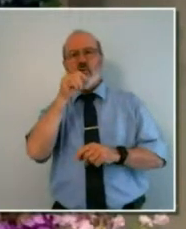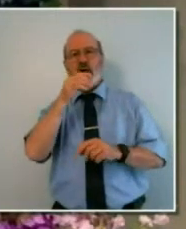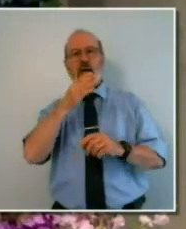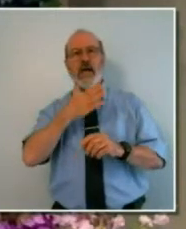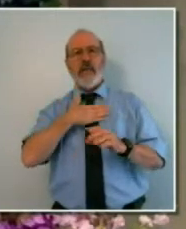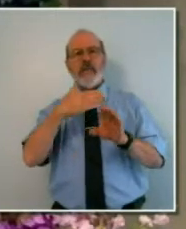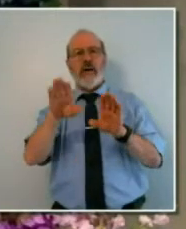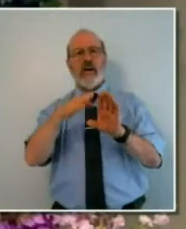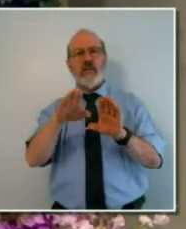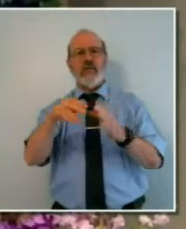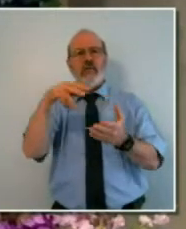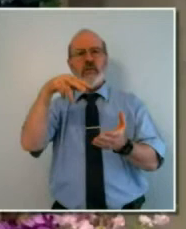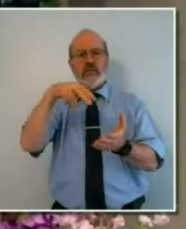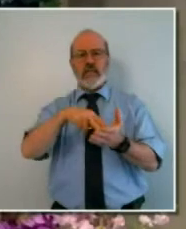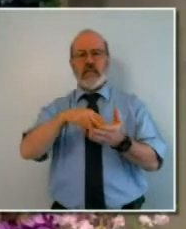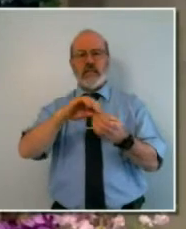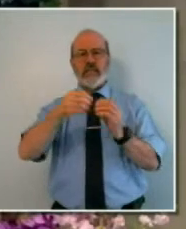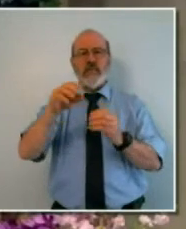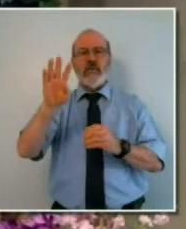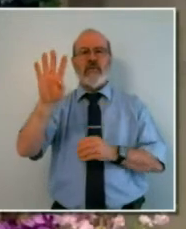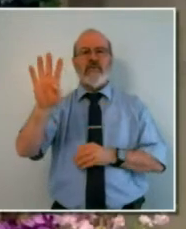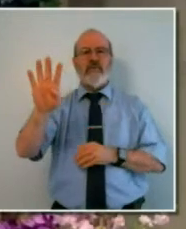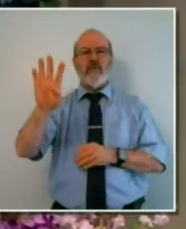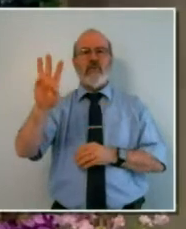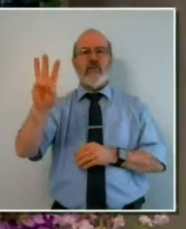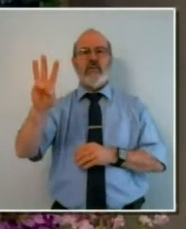standing? Number 469.